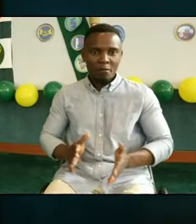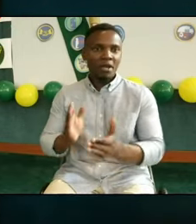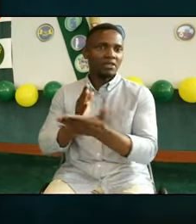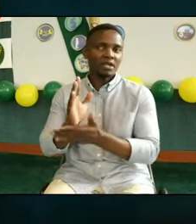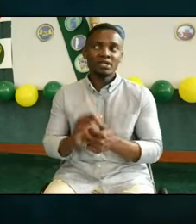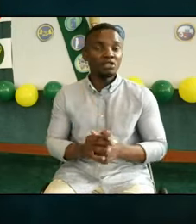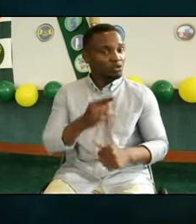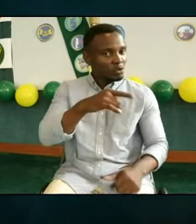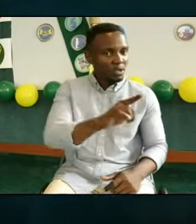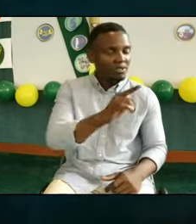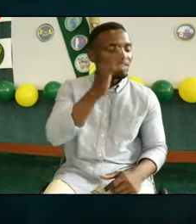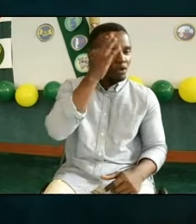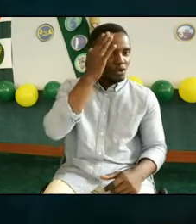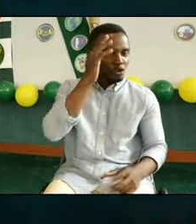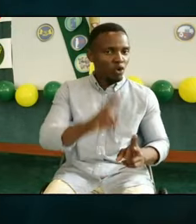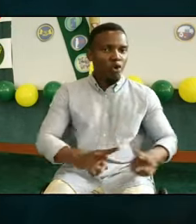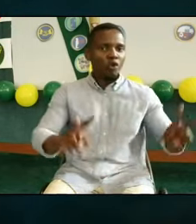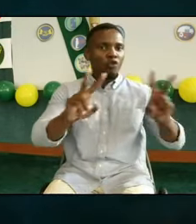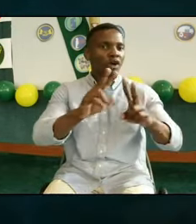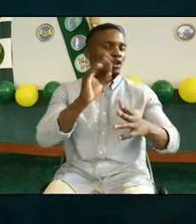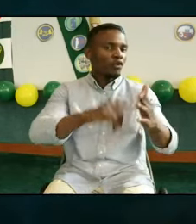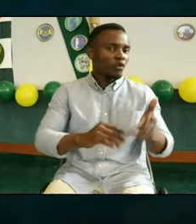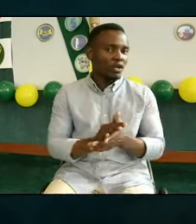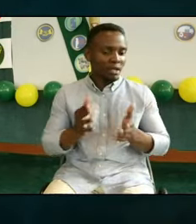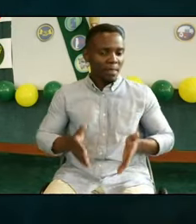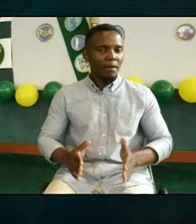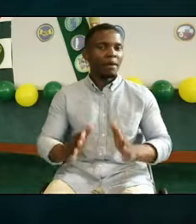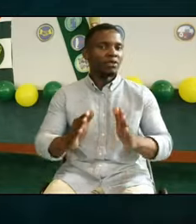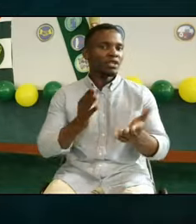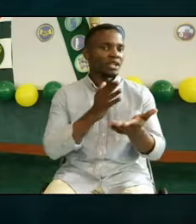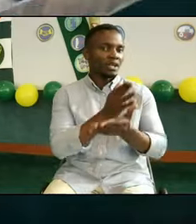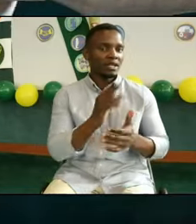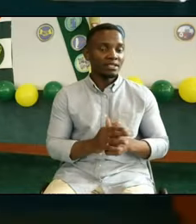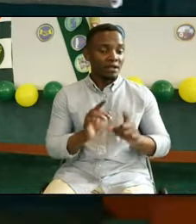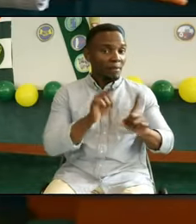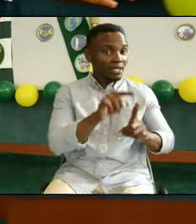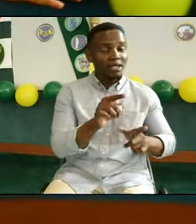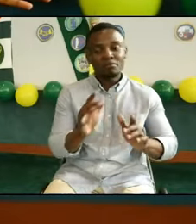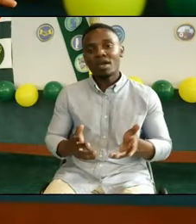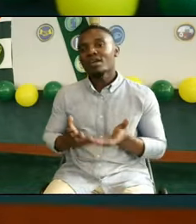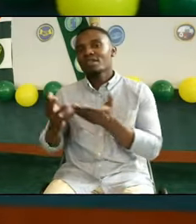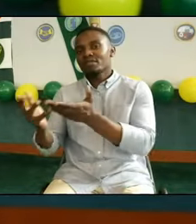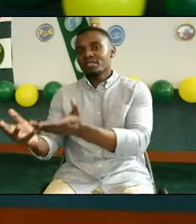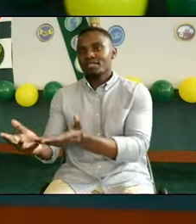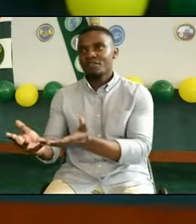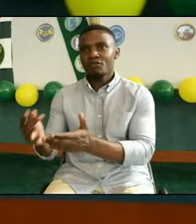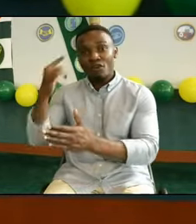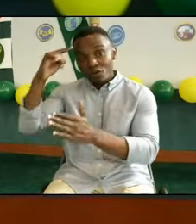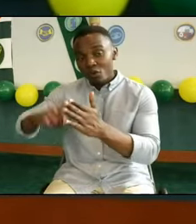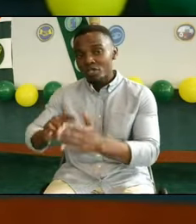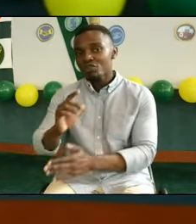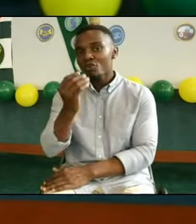Esau did not know the value of the birthright. He knew it, but he gave it out for just a